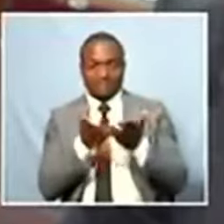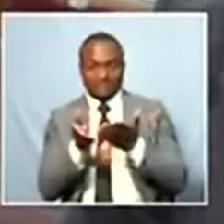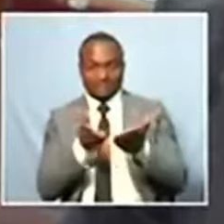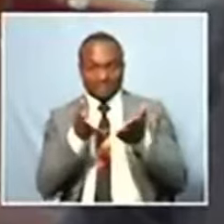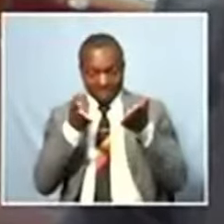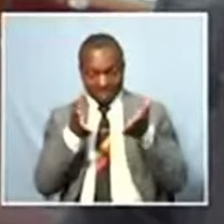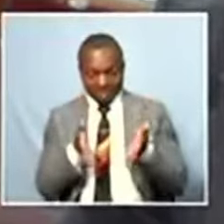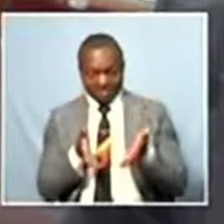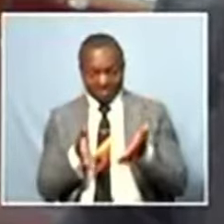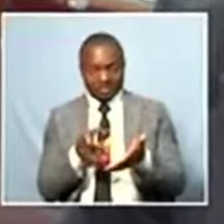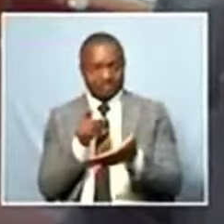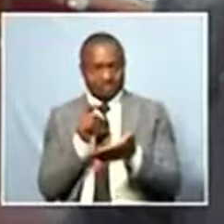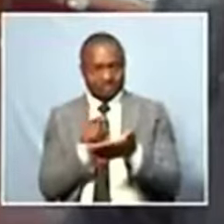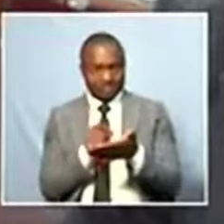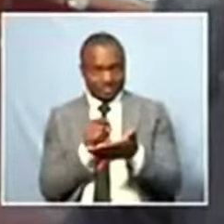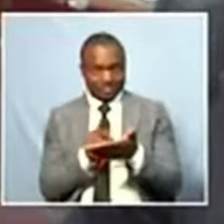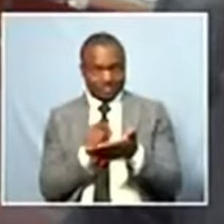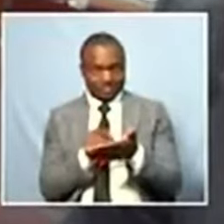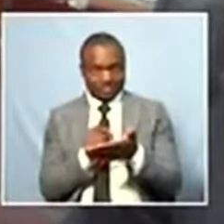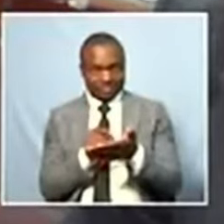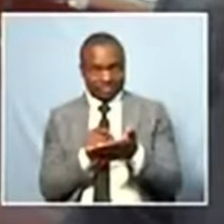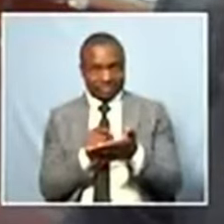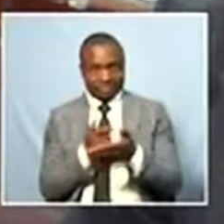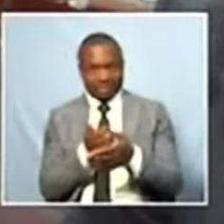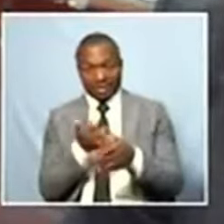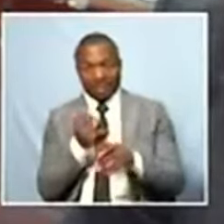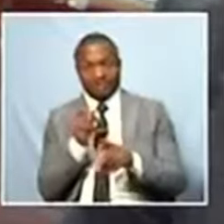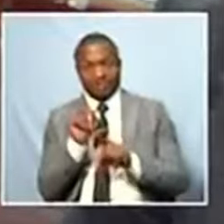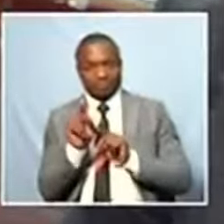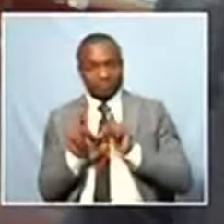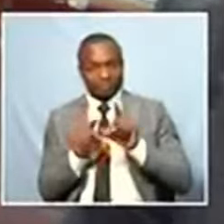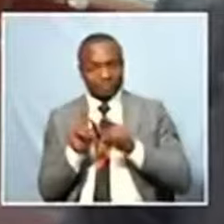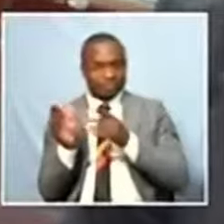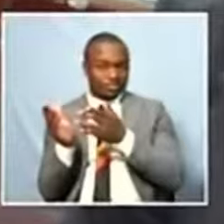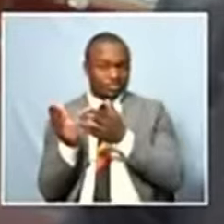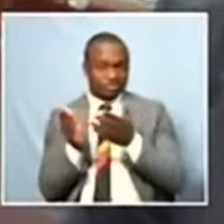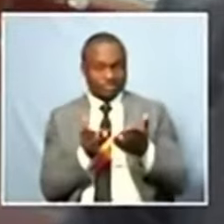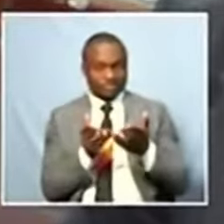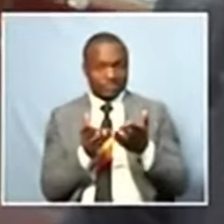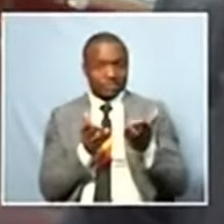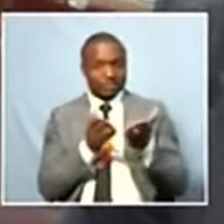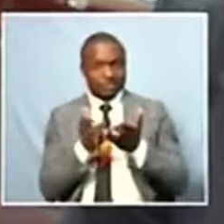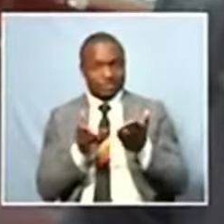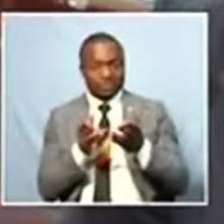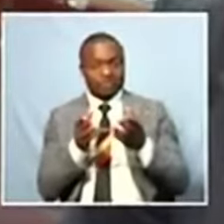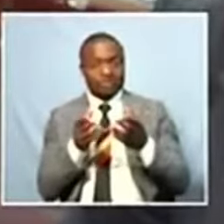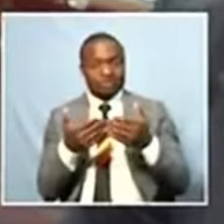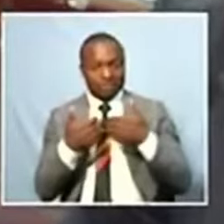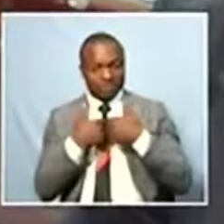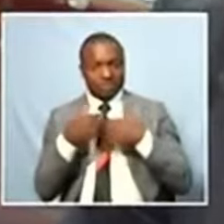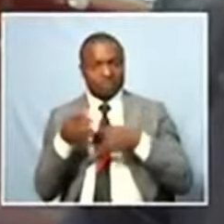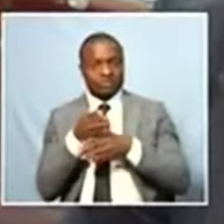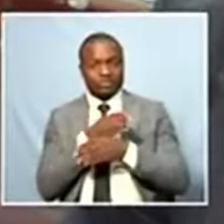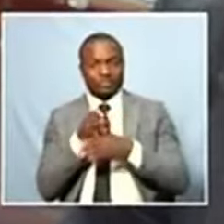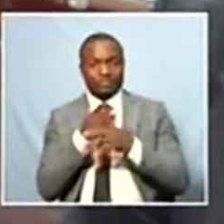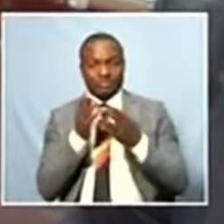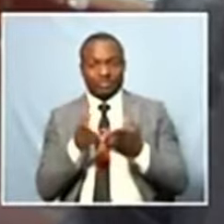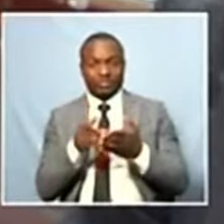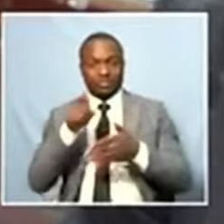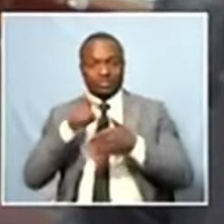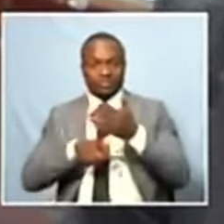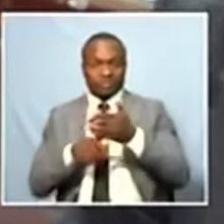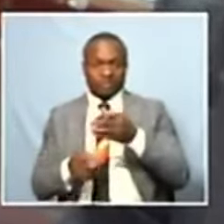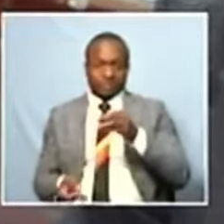because now this non-resident is rendering a service or carrying on business here, taxes will